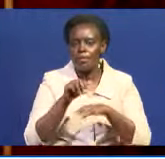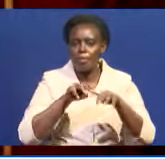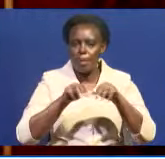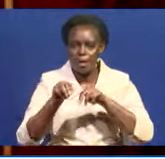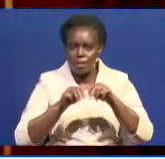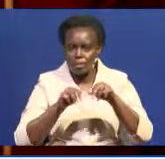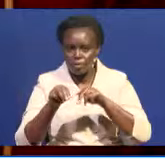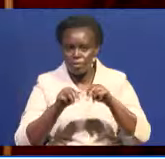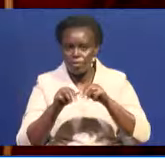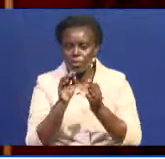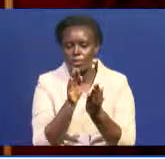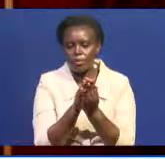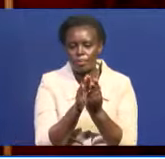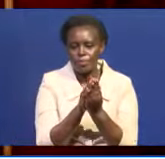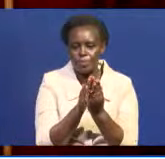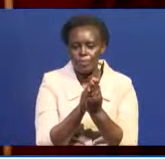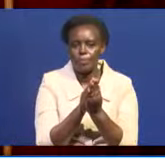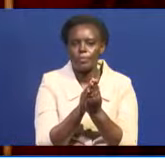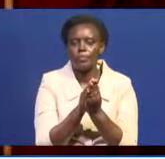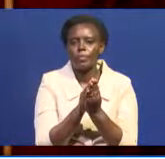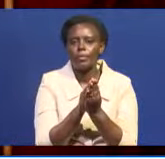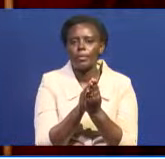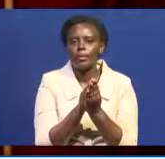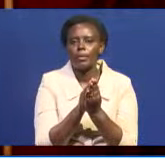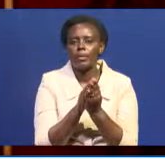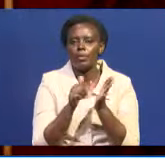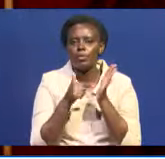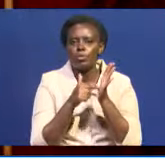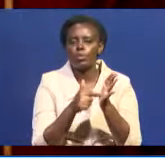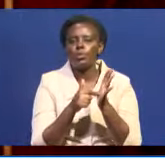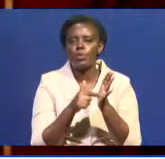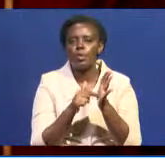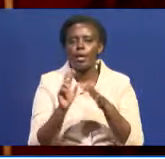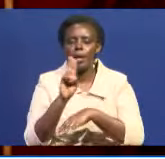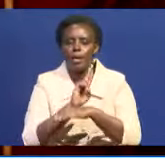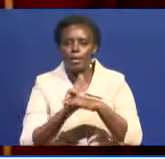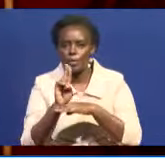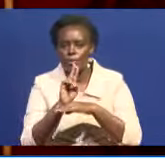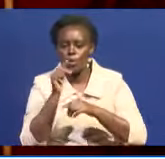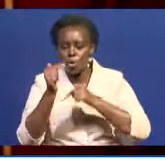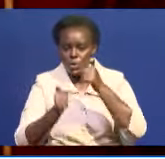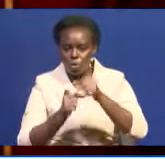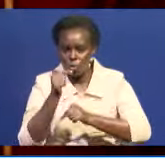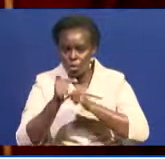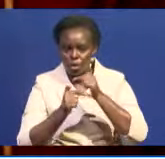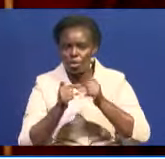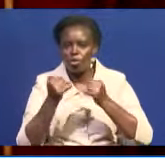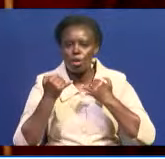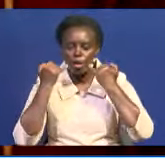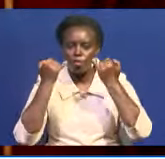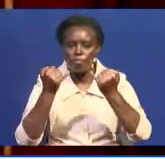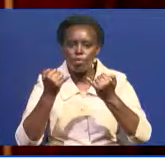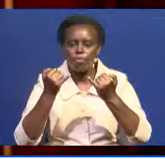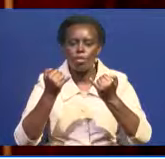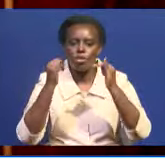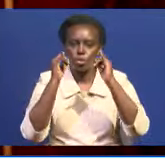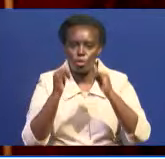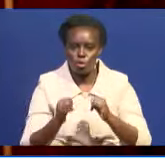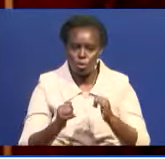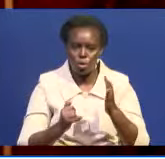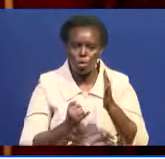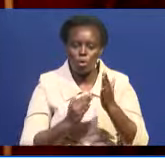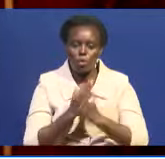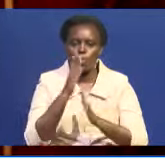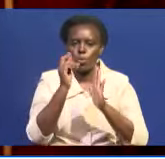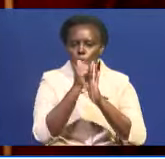management, storage, retrieval, and dissemination. And there shall be continuous update of the database through